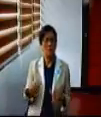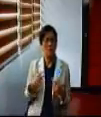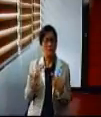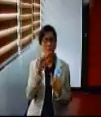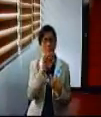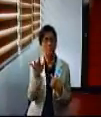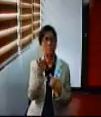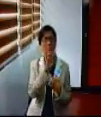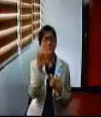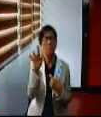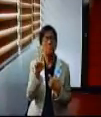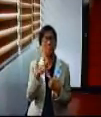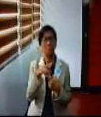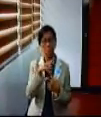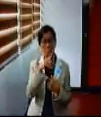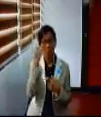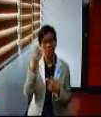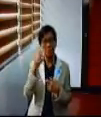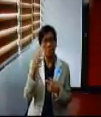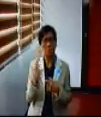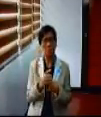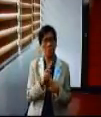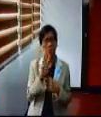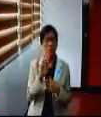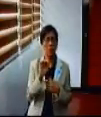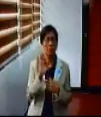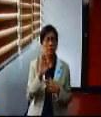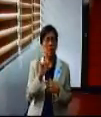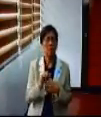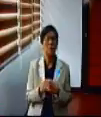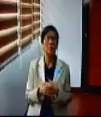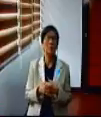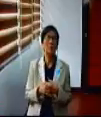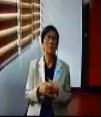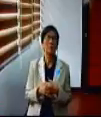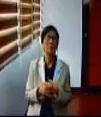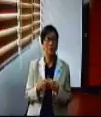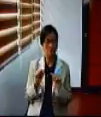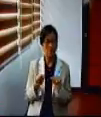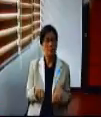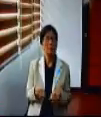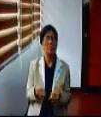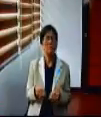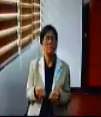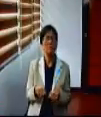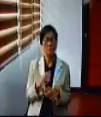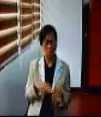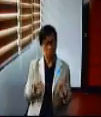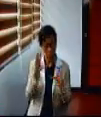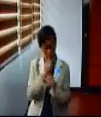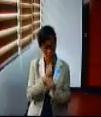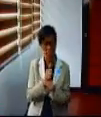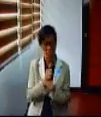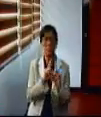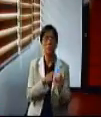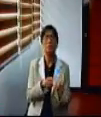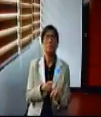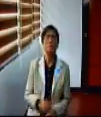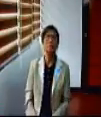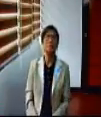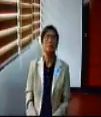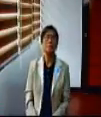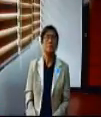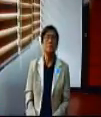gaps, okay. Maybe due to the Wi-Fi signal. Can you repeat in summary your answer, Mr. Ado? Thank